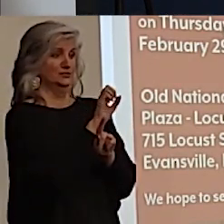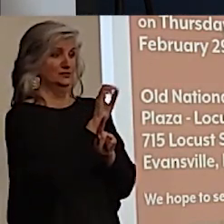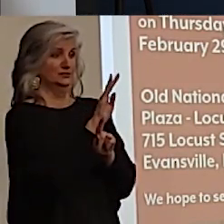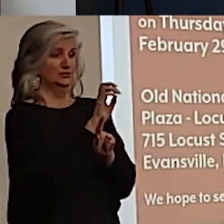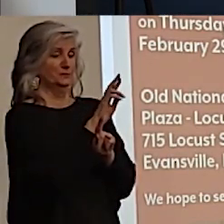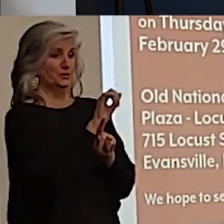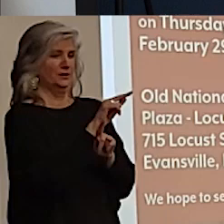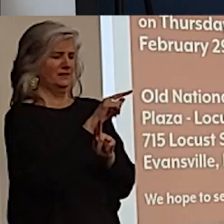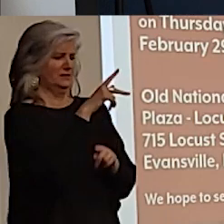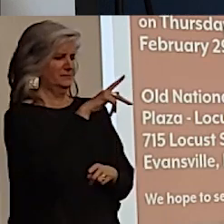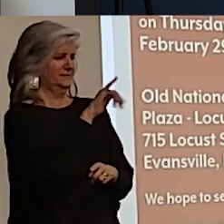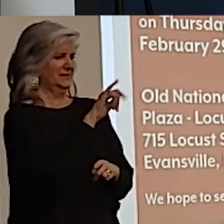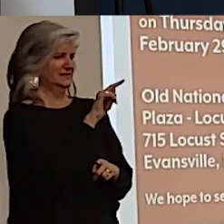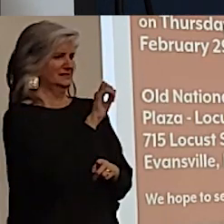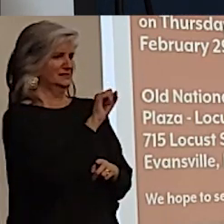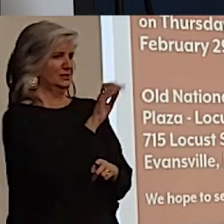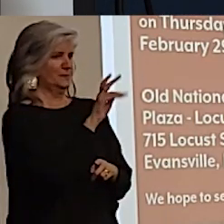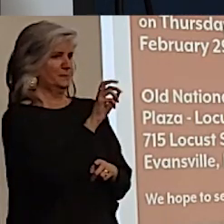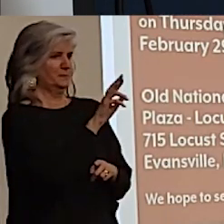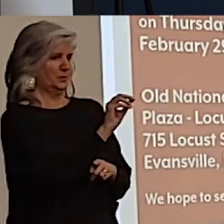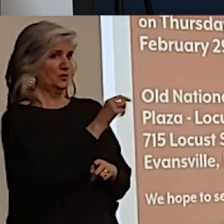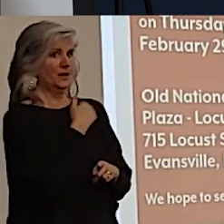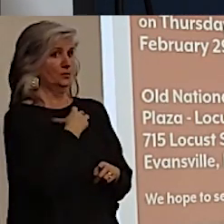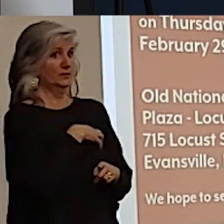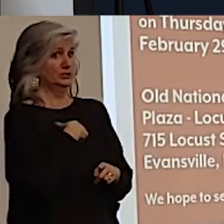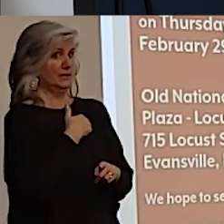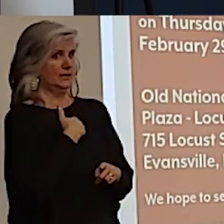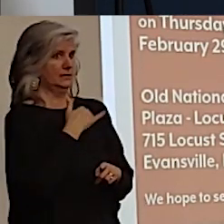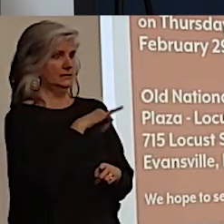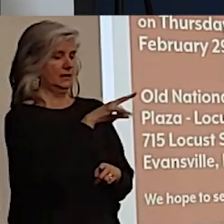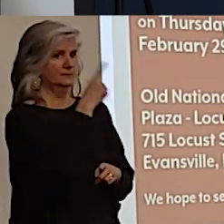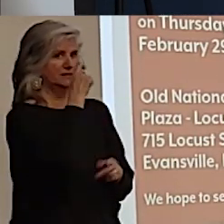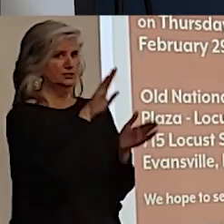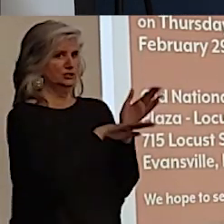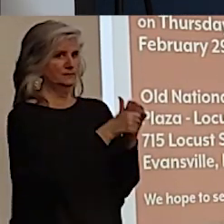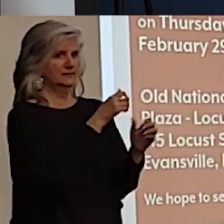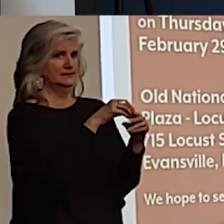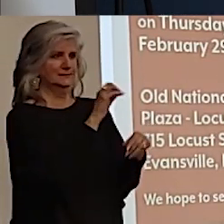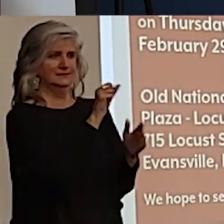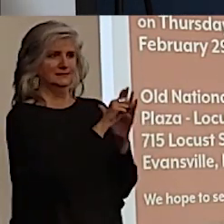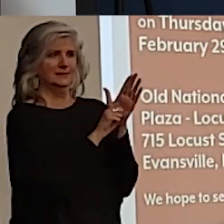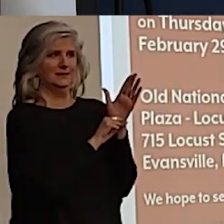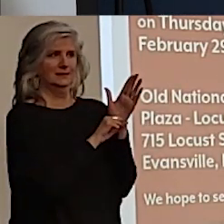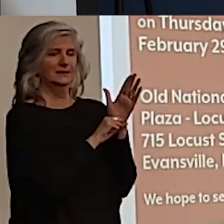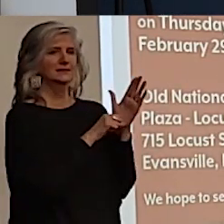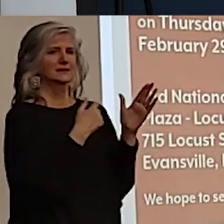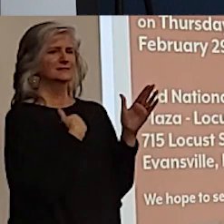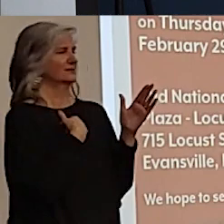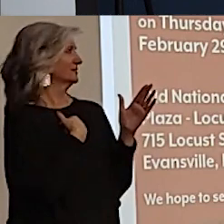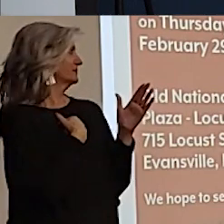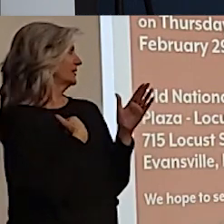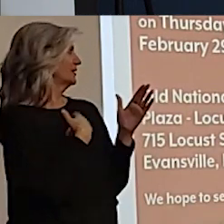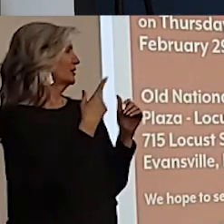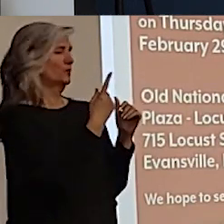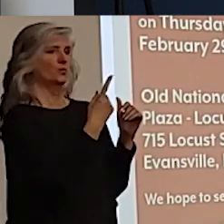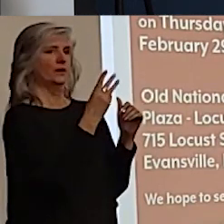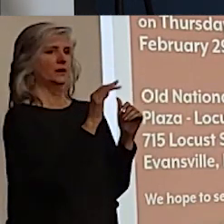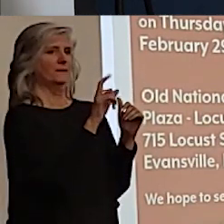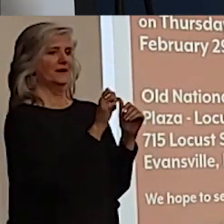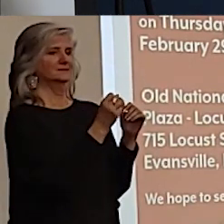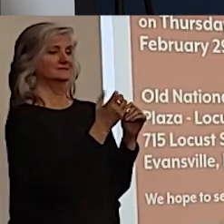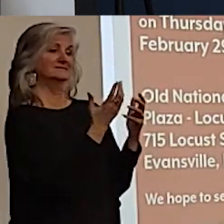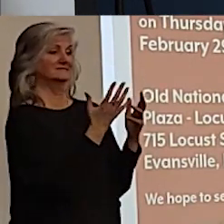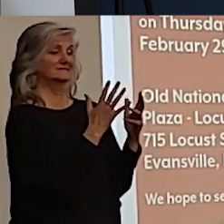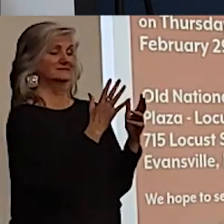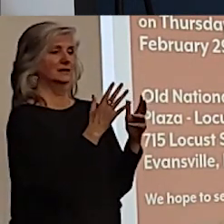the Pittsboro Municipal Electric, which I wish I had because they're the cheapest rates in the state. So I'm about a mile away from there. Maybe I